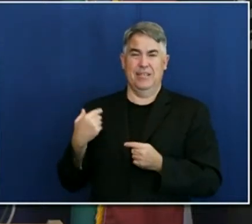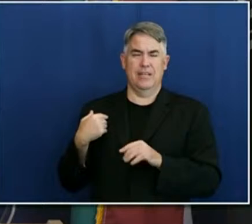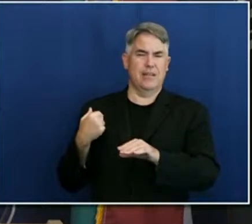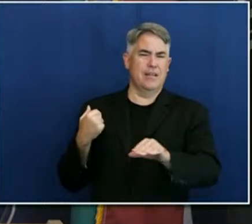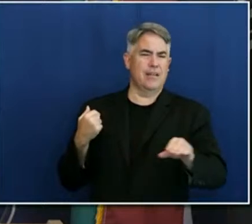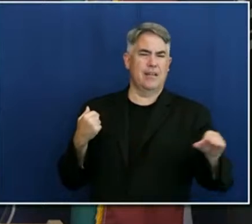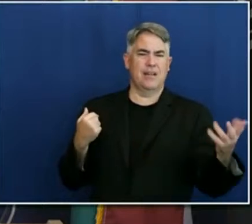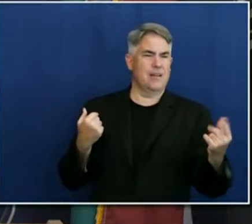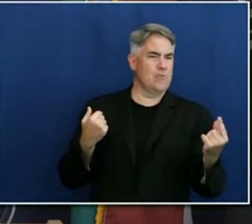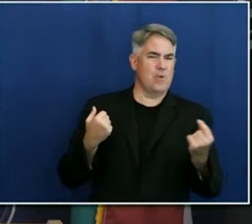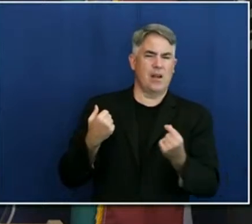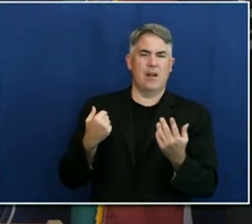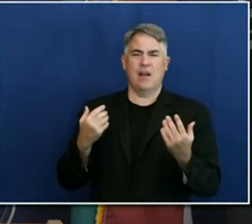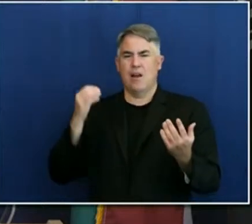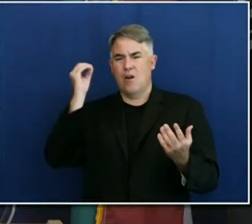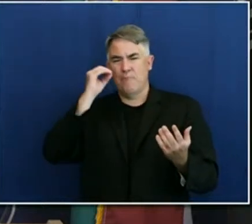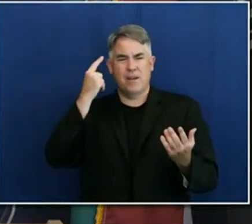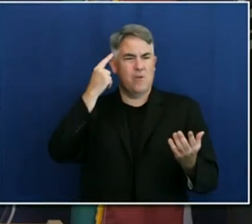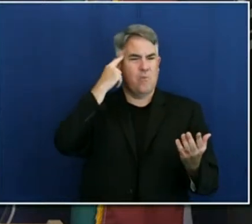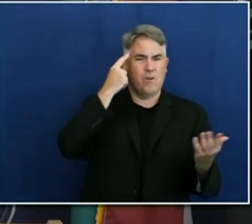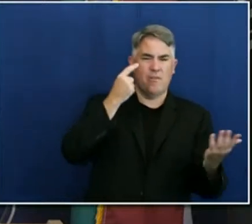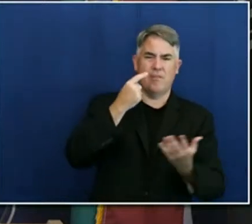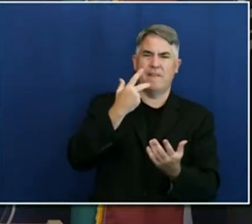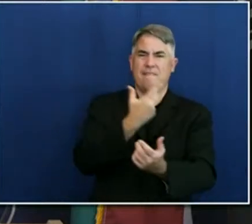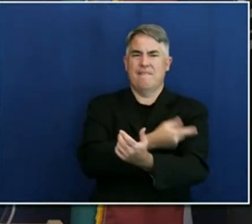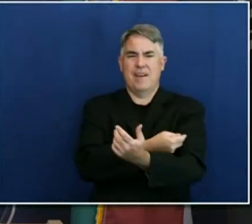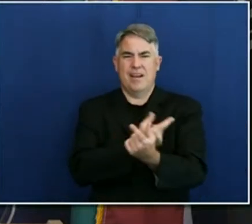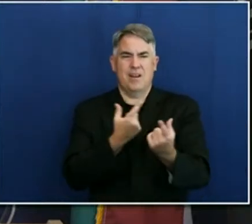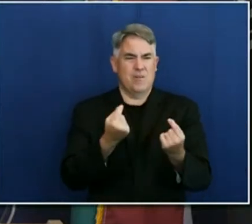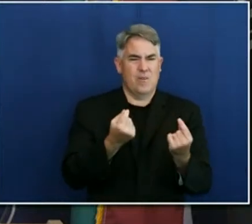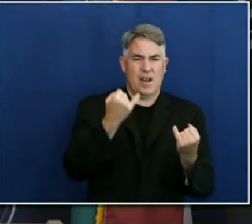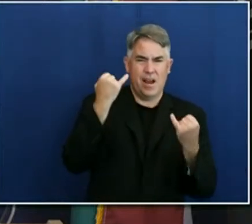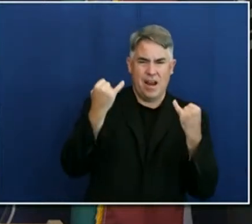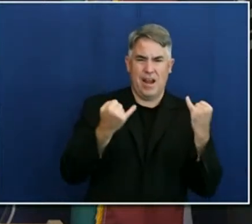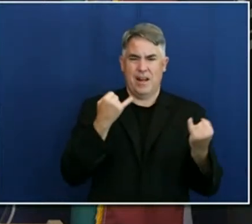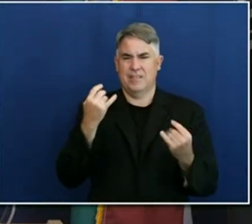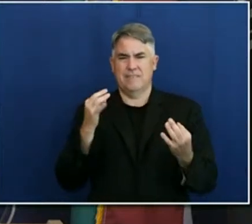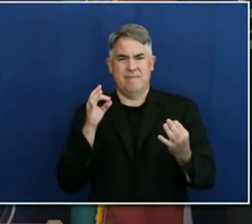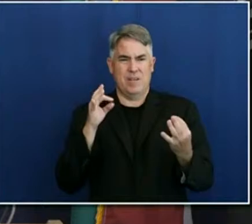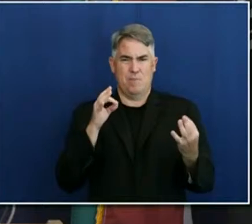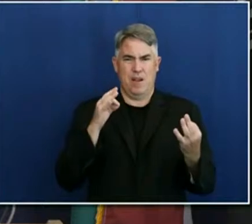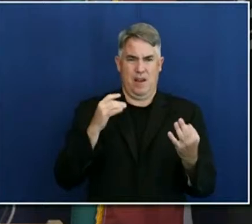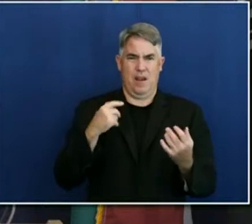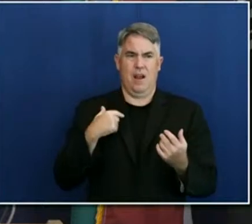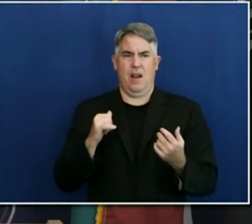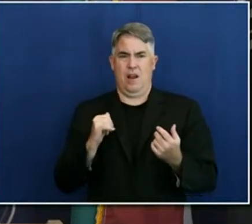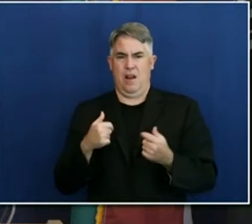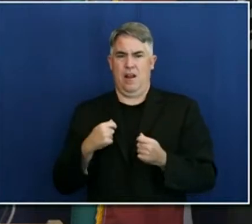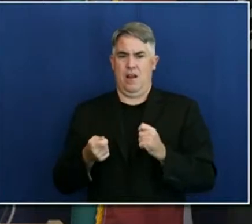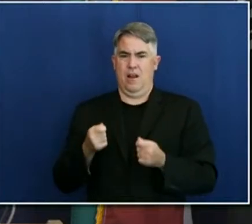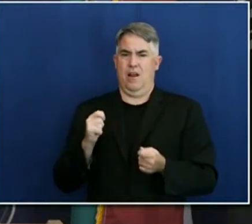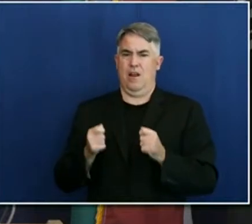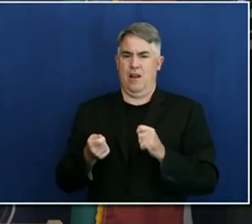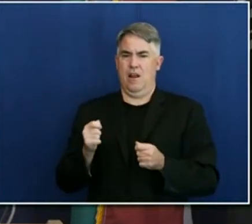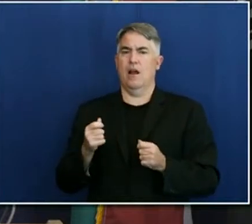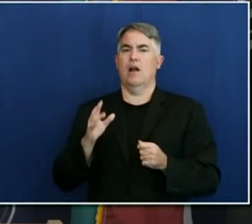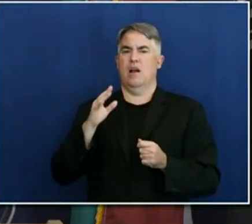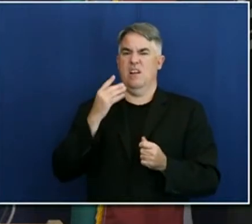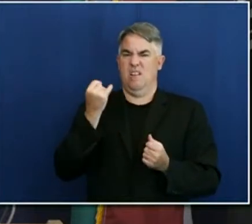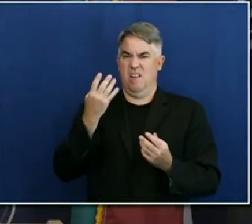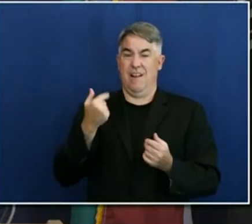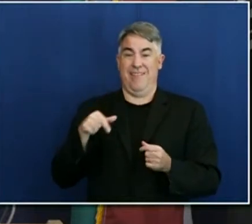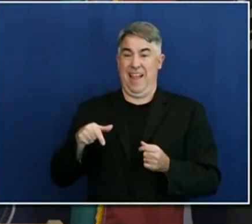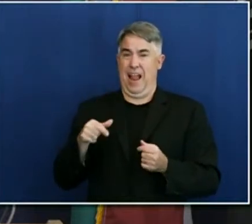out in the coming weeks and redo that, get a little refreshed view of what people are thinking about the vaccines,